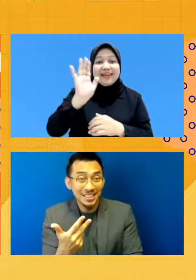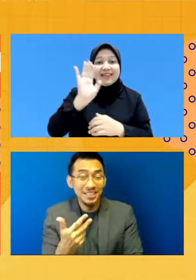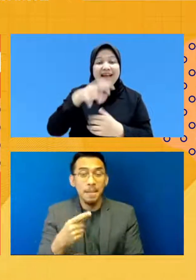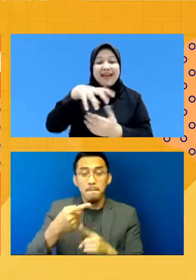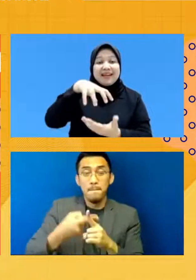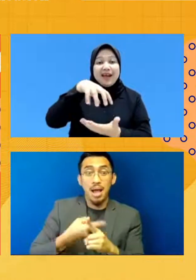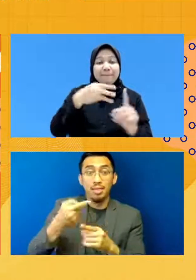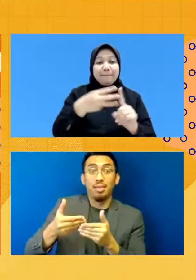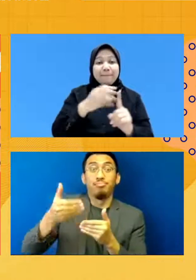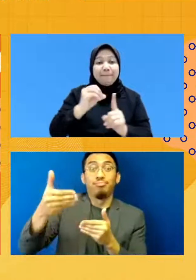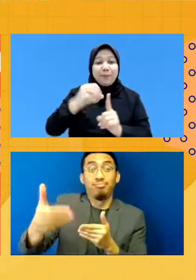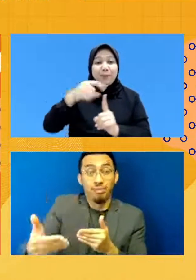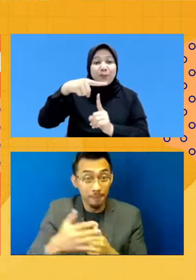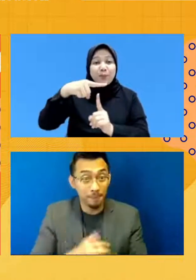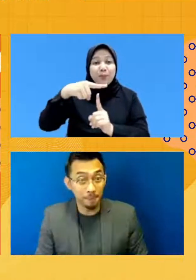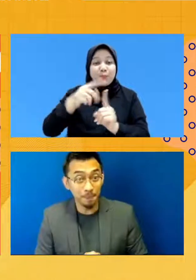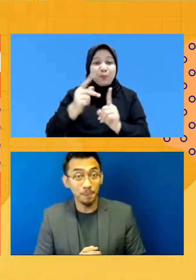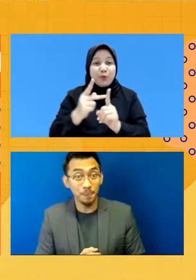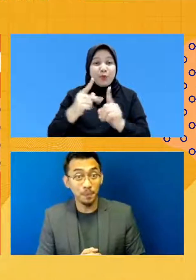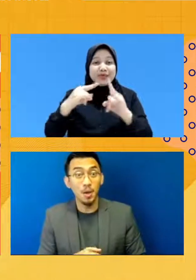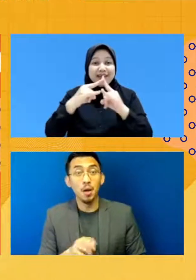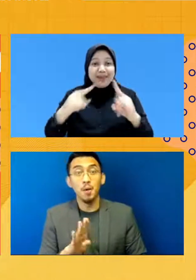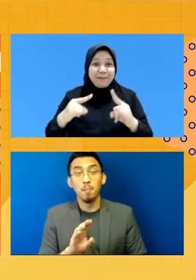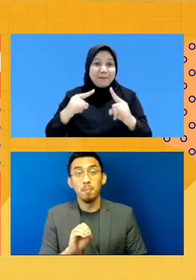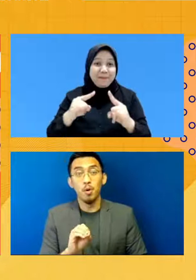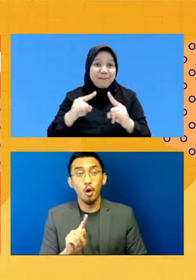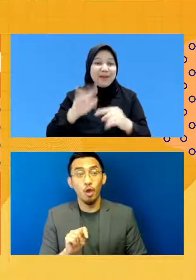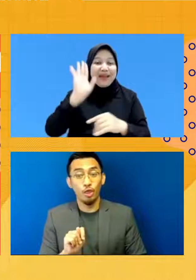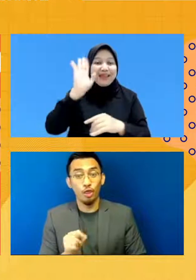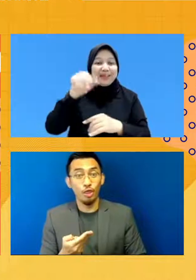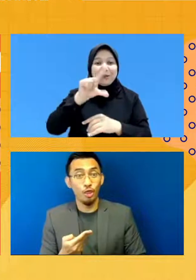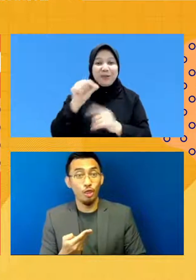creators in December. So thank you so much, everyone.